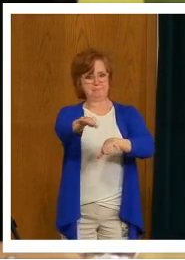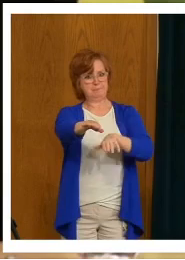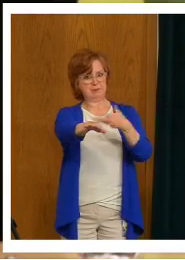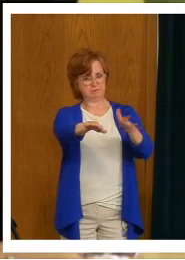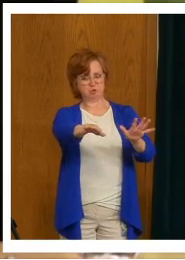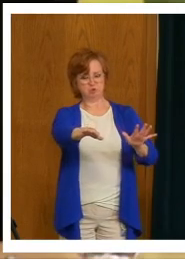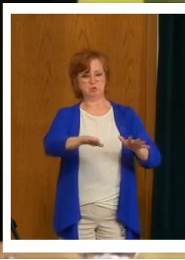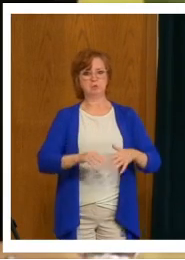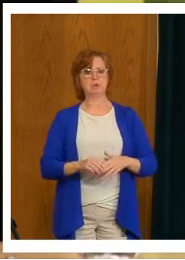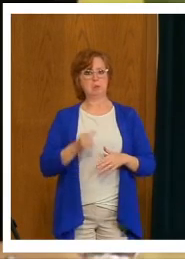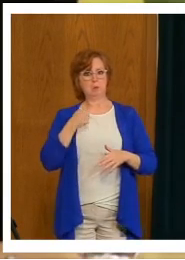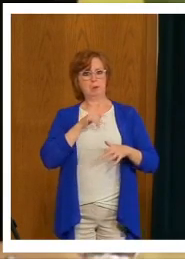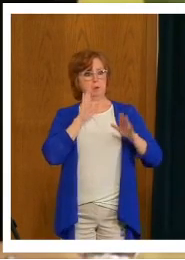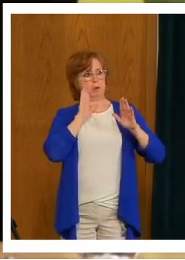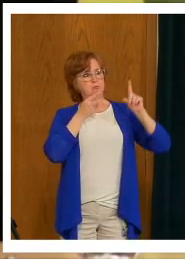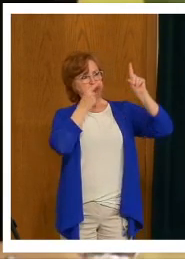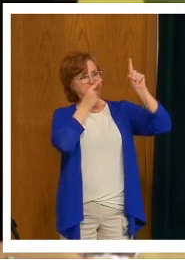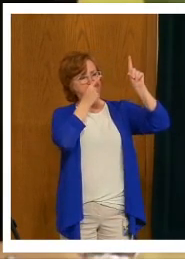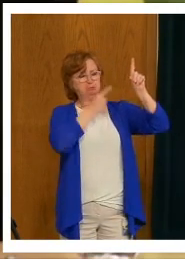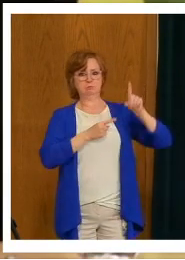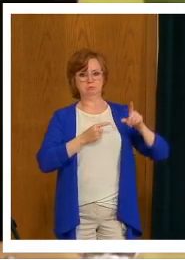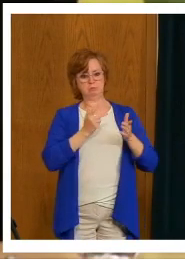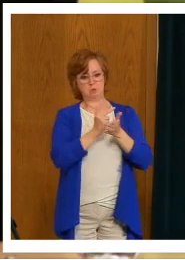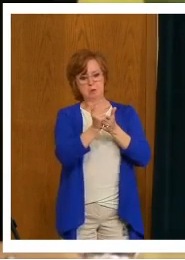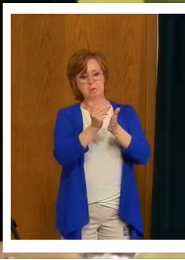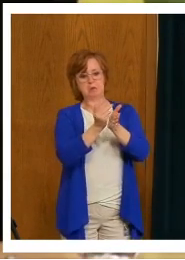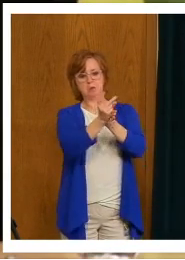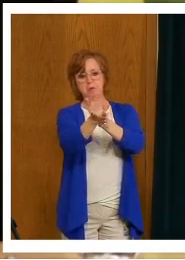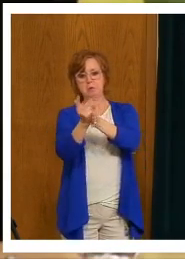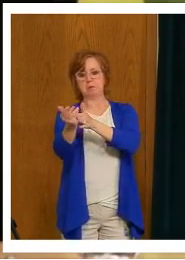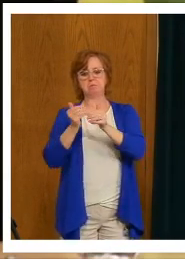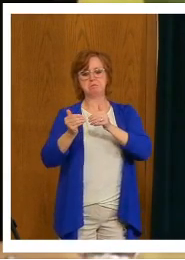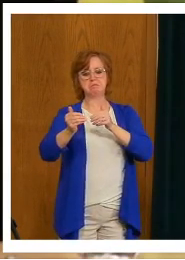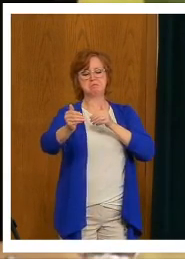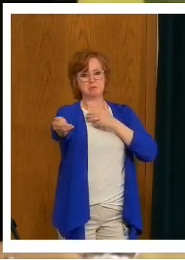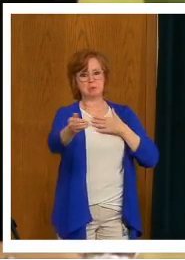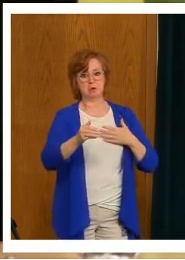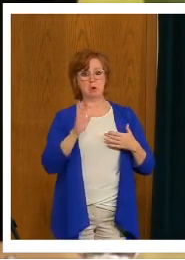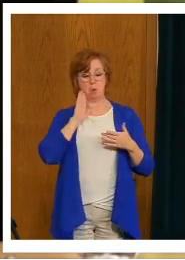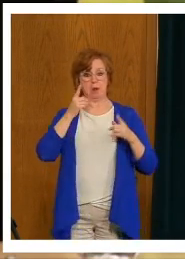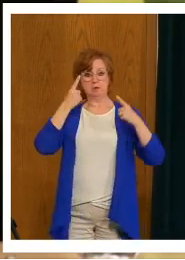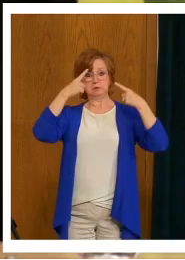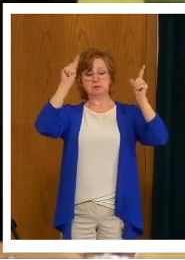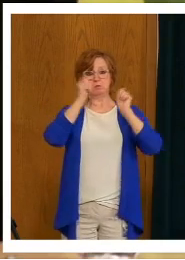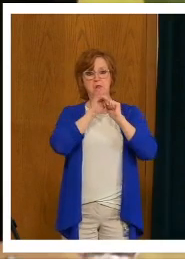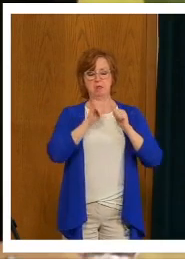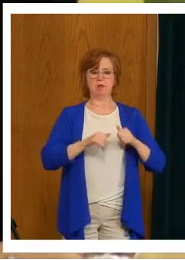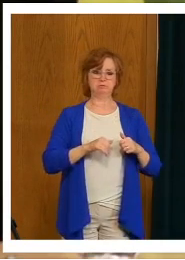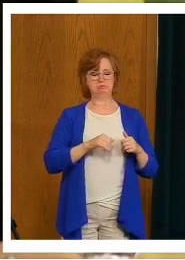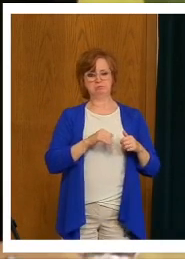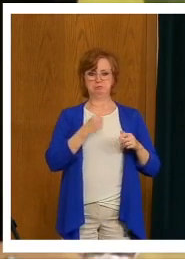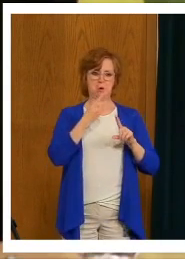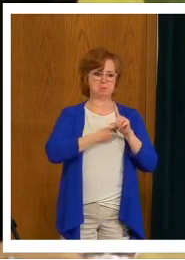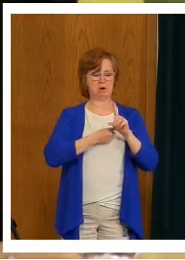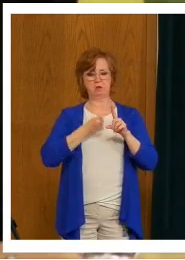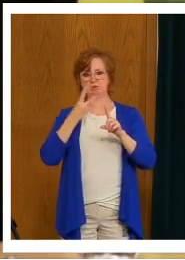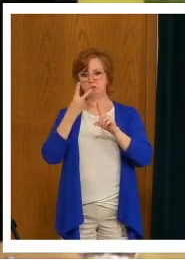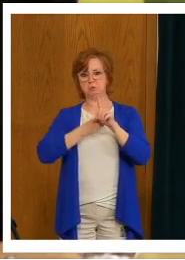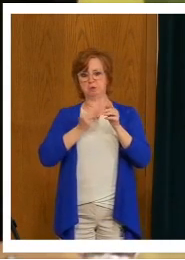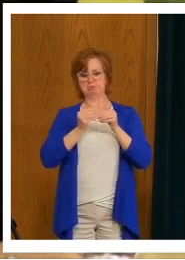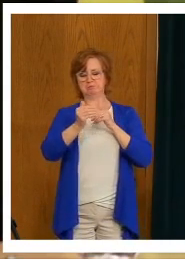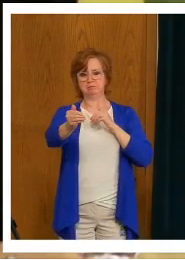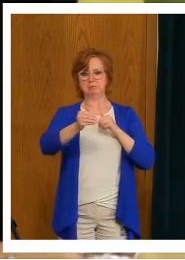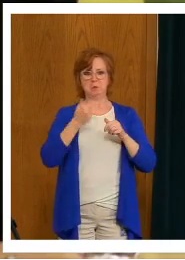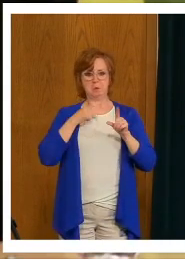We expect to achieve those phases in the weeks ahead and over the course of the next month or two. And we look very